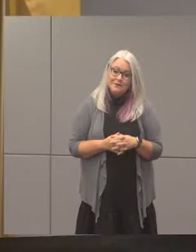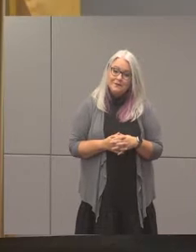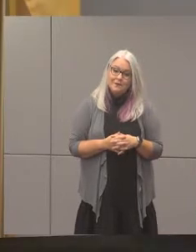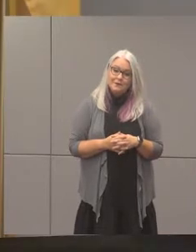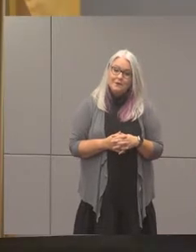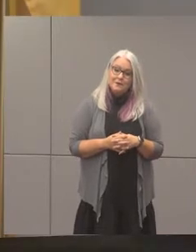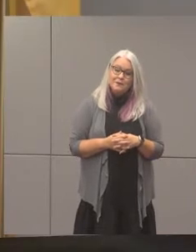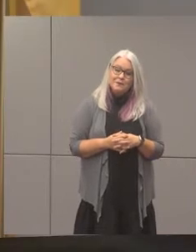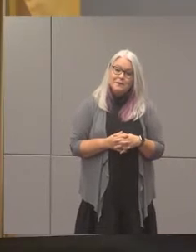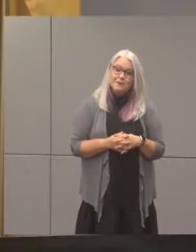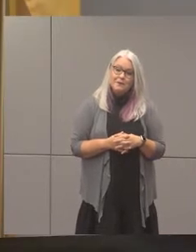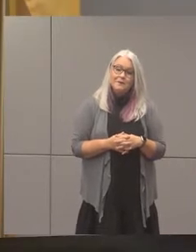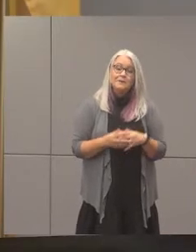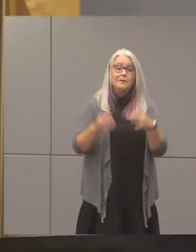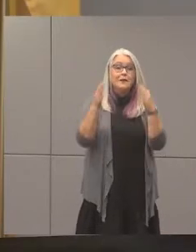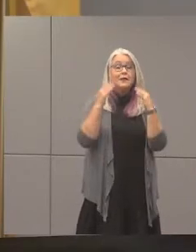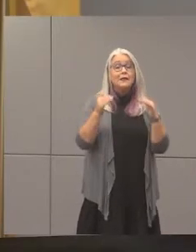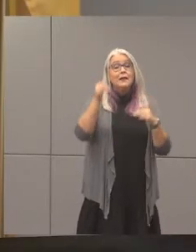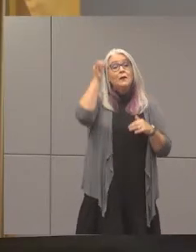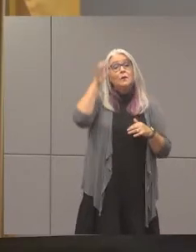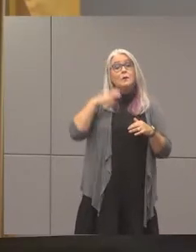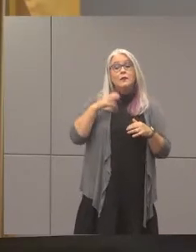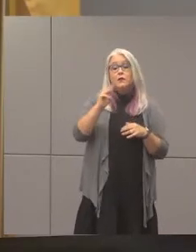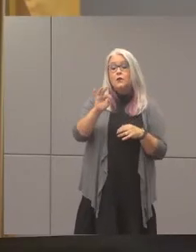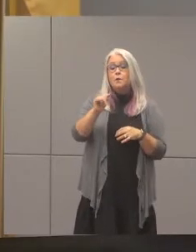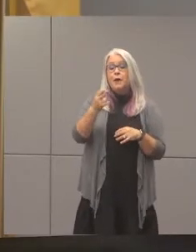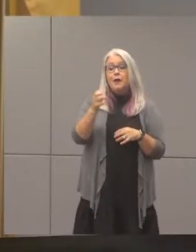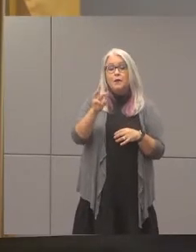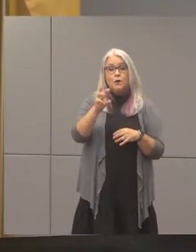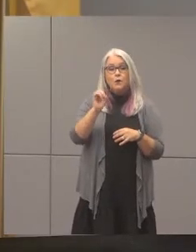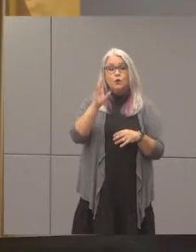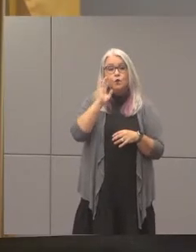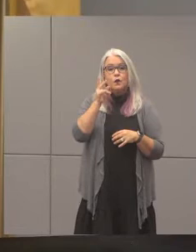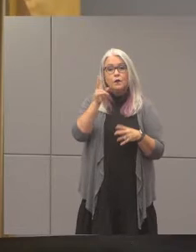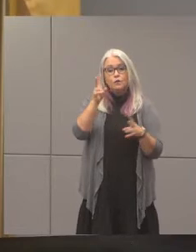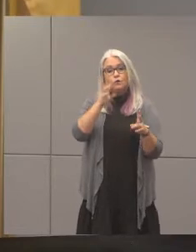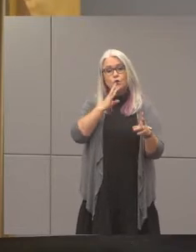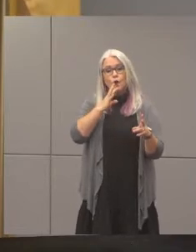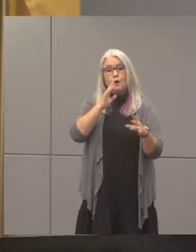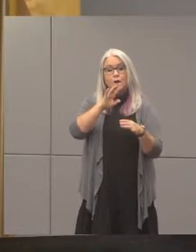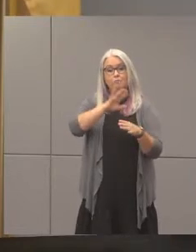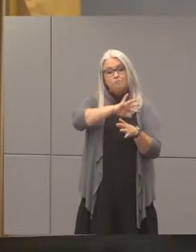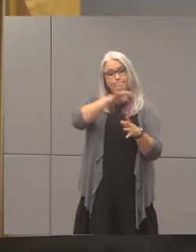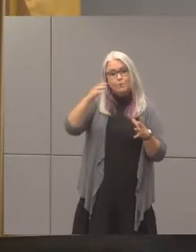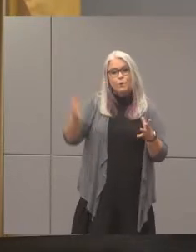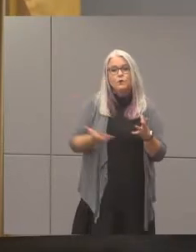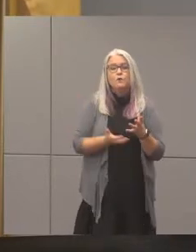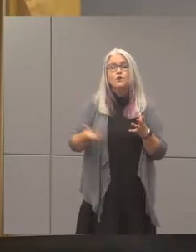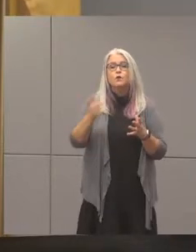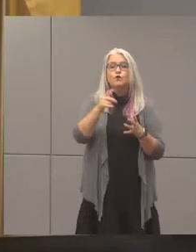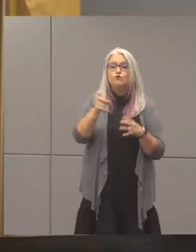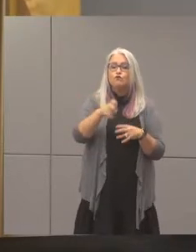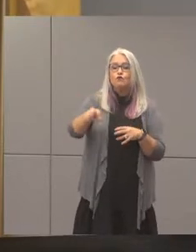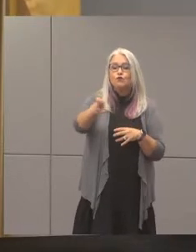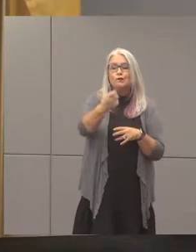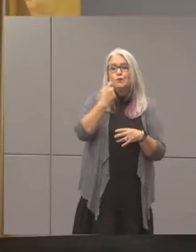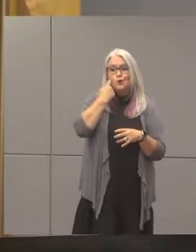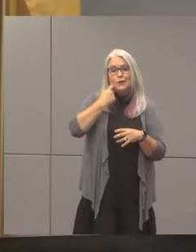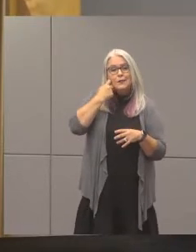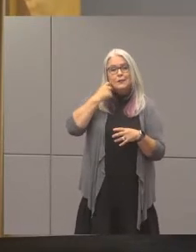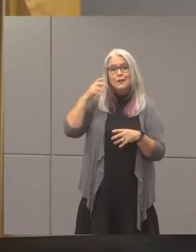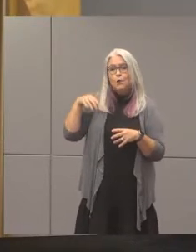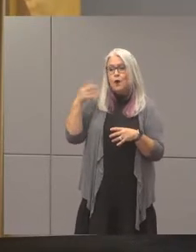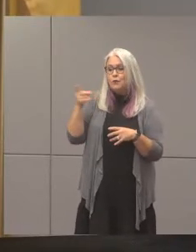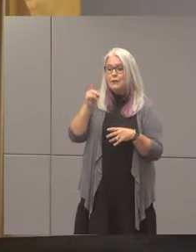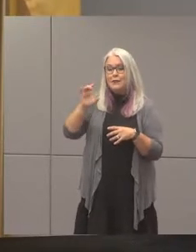And now, Mr. Matthews will give an overview of his recent trip to Washington, D.C. on May 1st